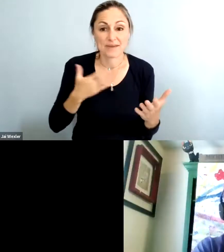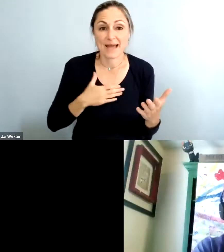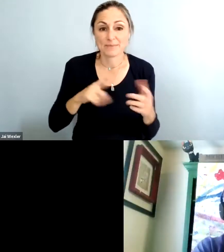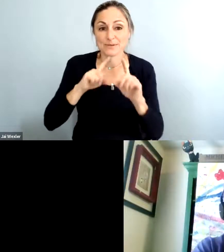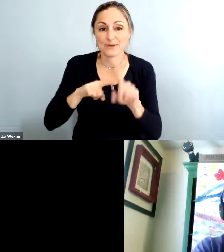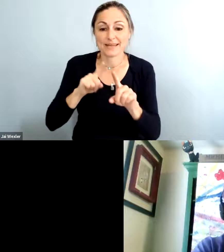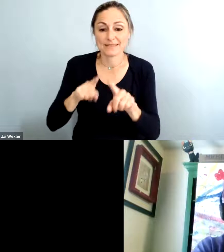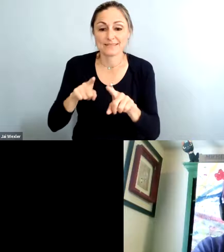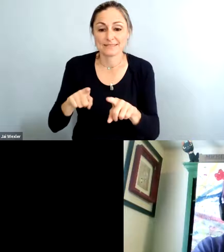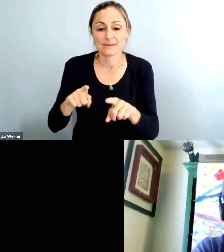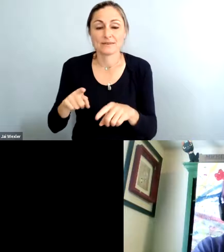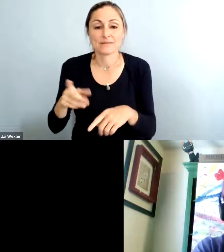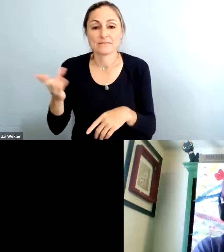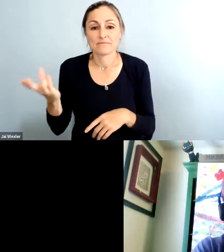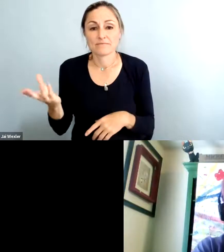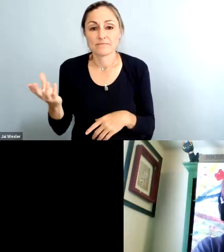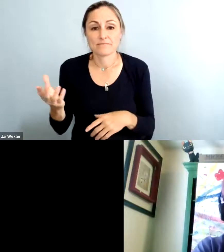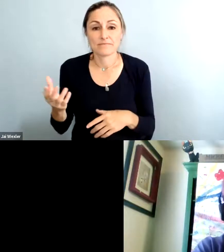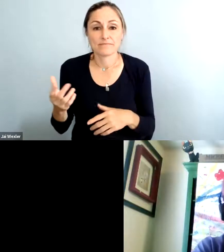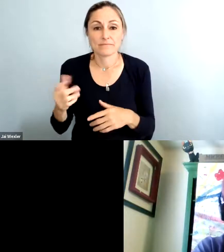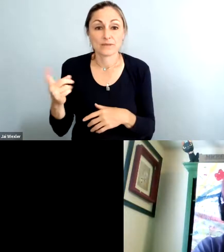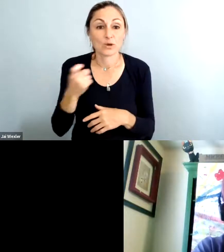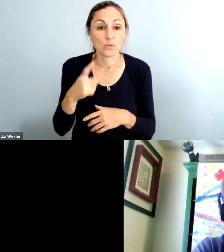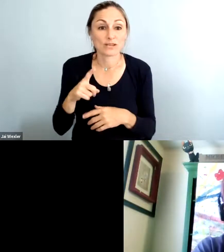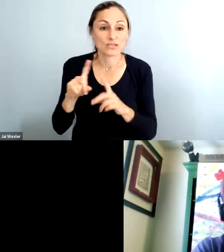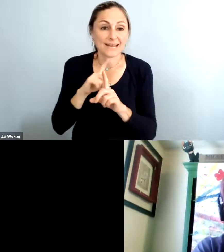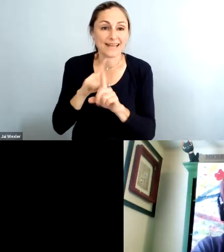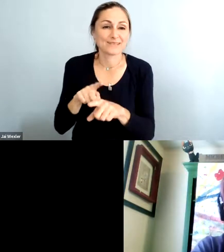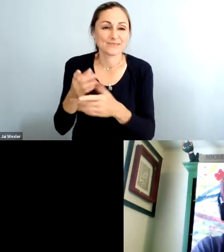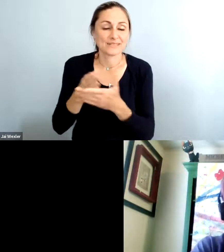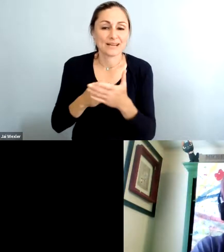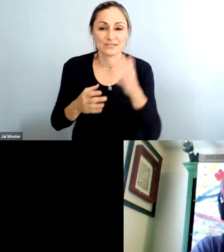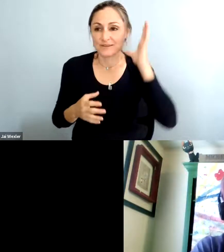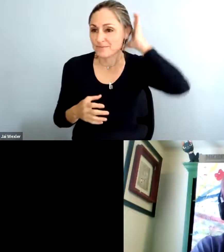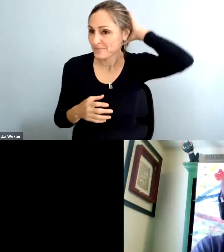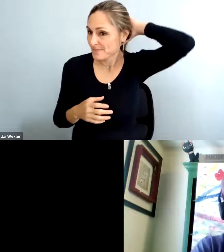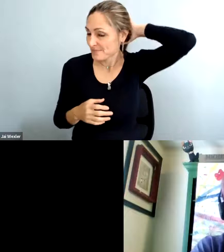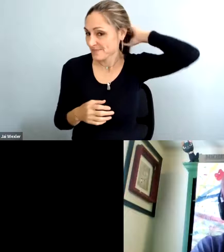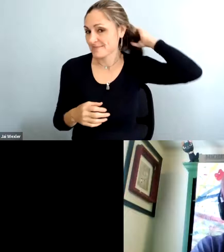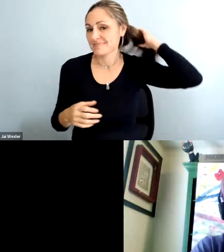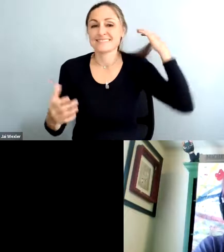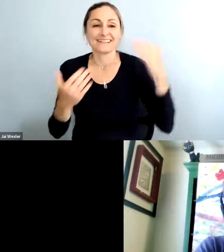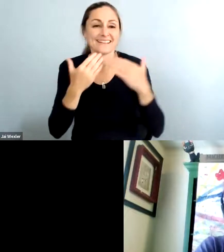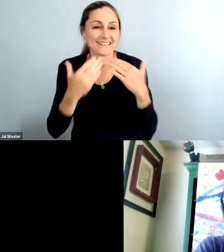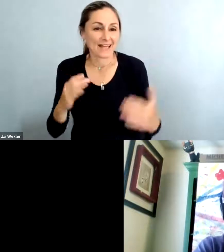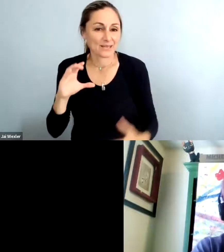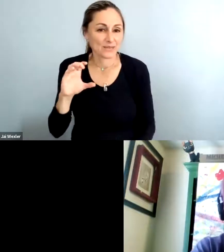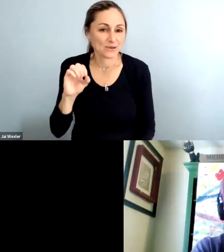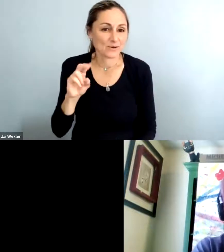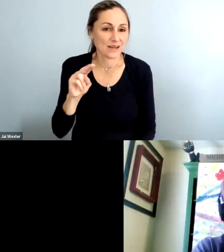them in the question and answer section. Thank you, Connie. You're